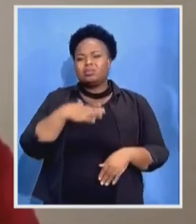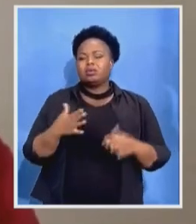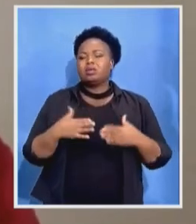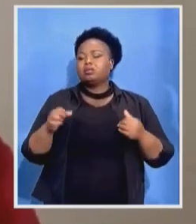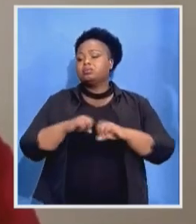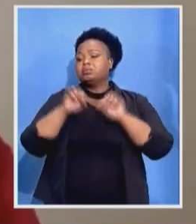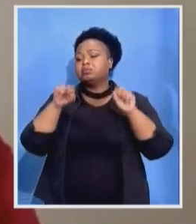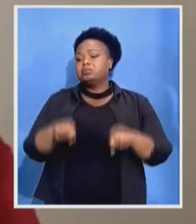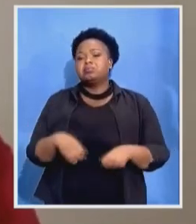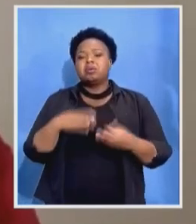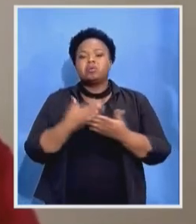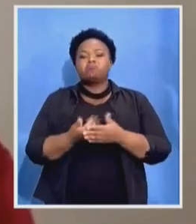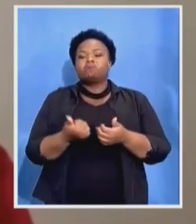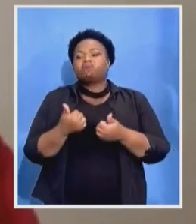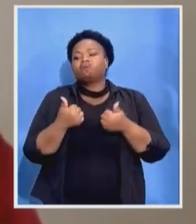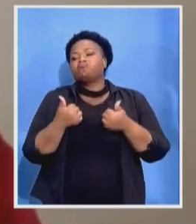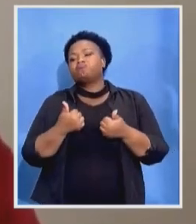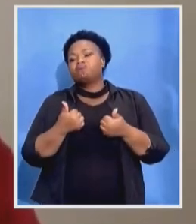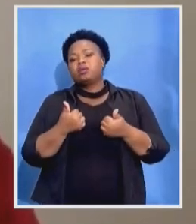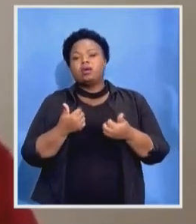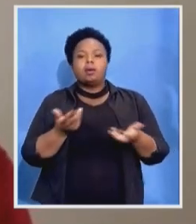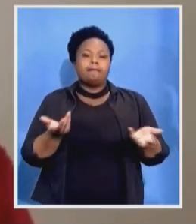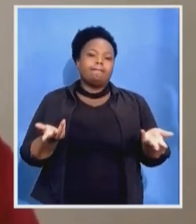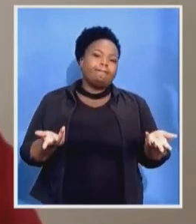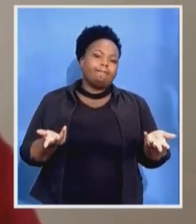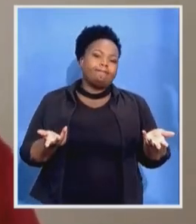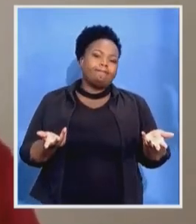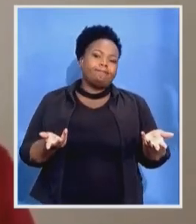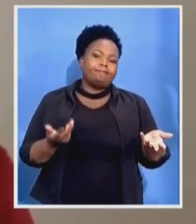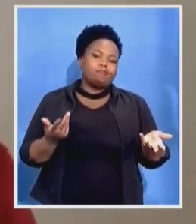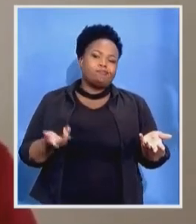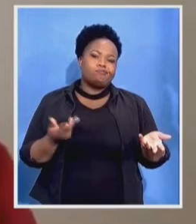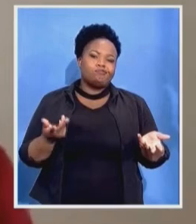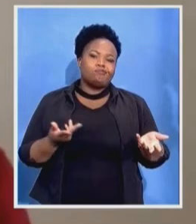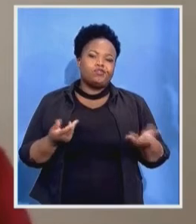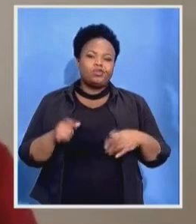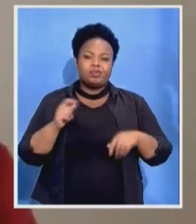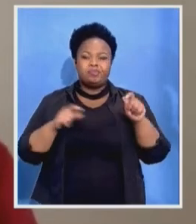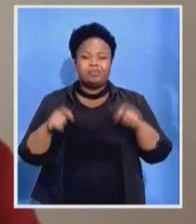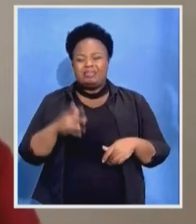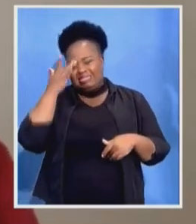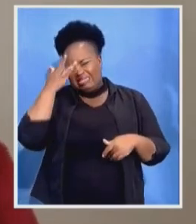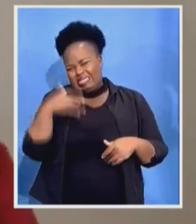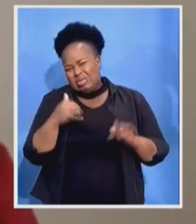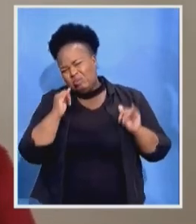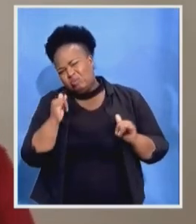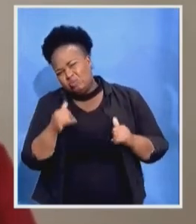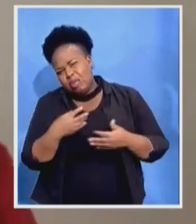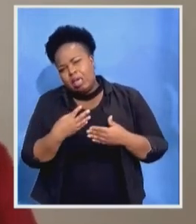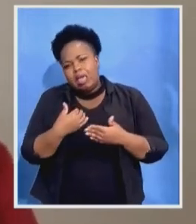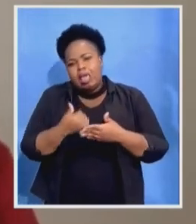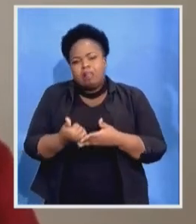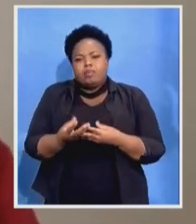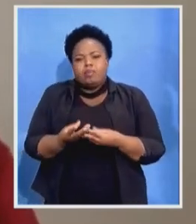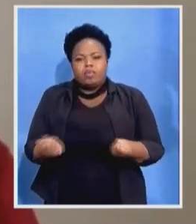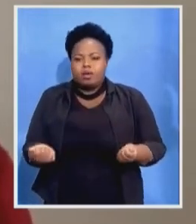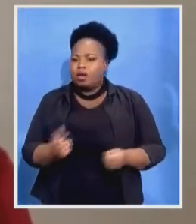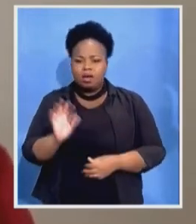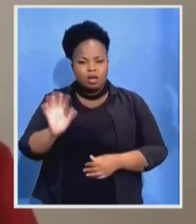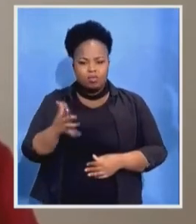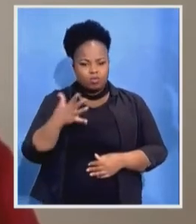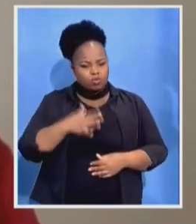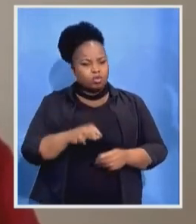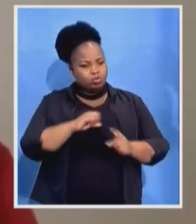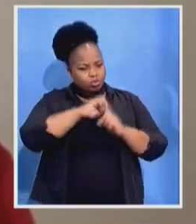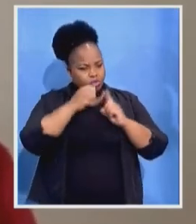at curing people when they are sick. We also want a society that is able to prevent